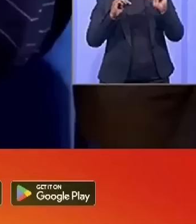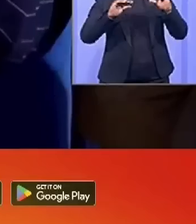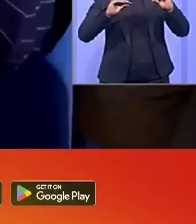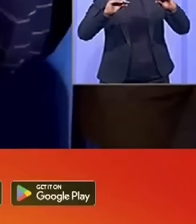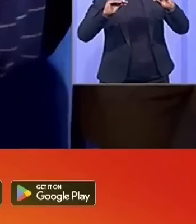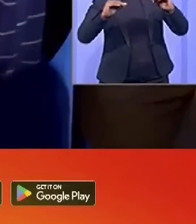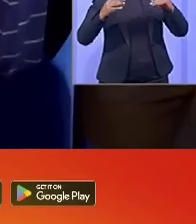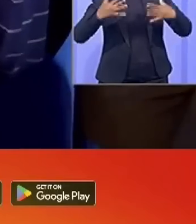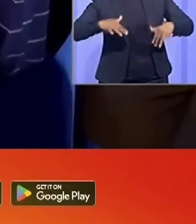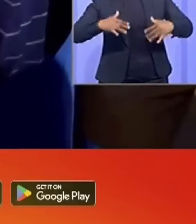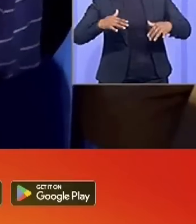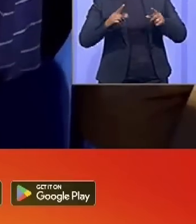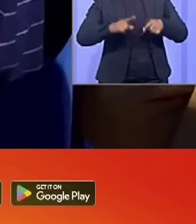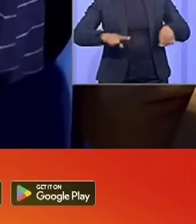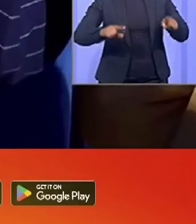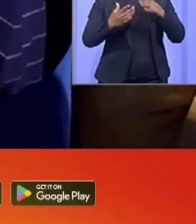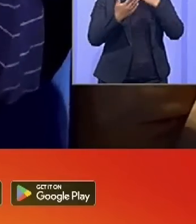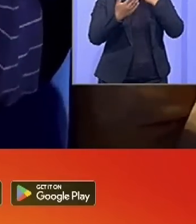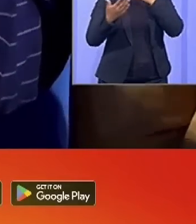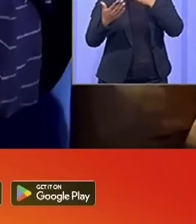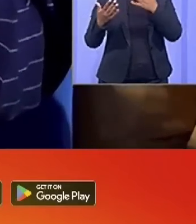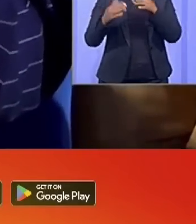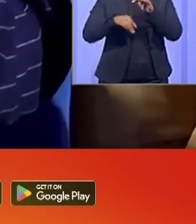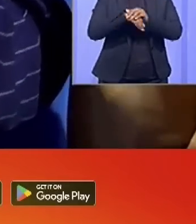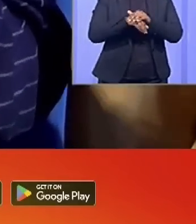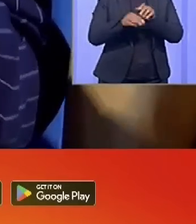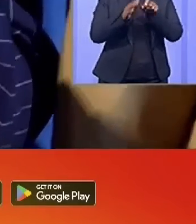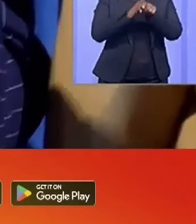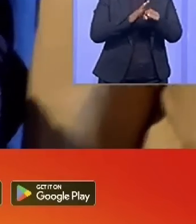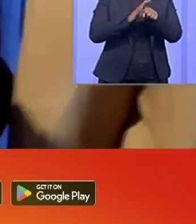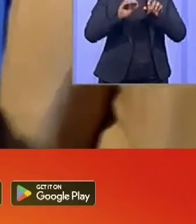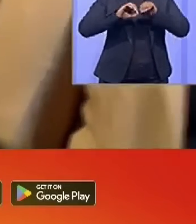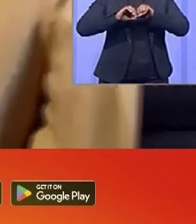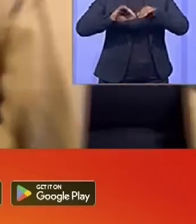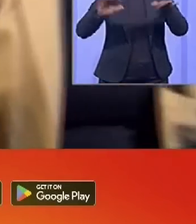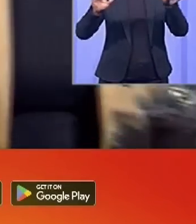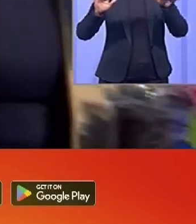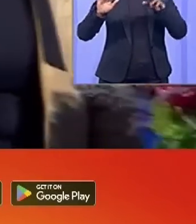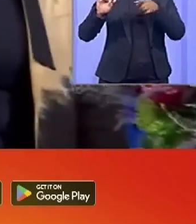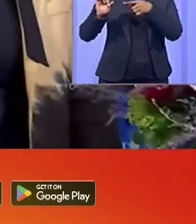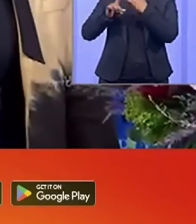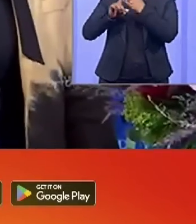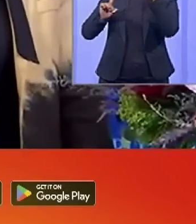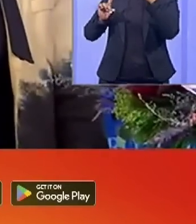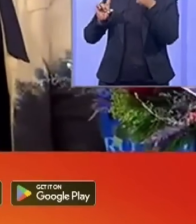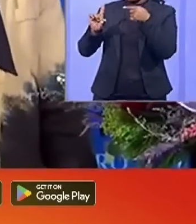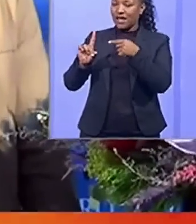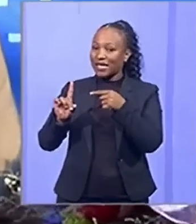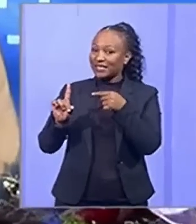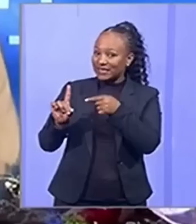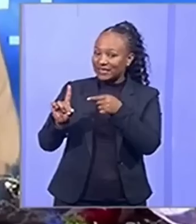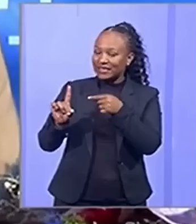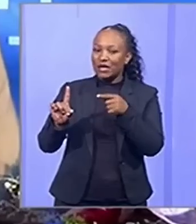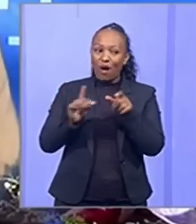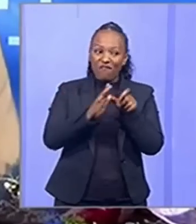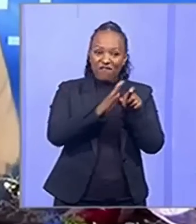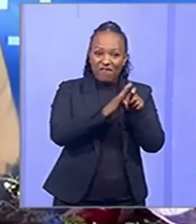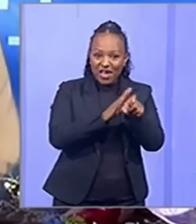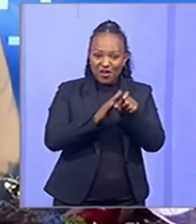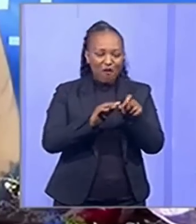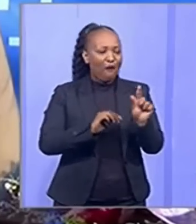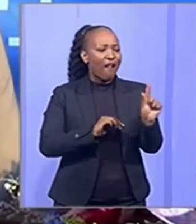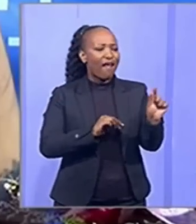ya hae ka kgatiso tsa di-video tseo ba ileng ba di phatlalatsa e le ho keteka katleho ya hae o re ke tsona tseo di neng di mo fa morolo haholo